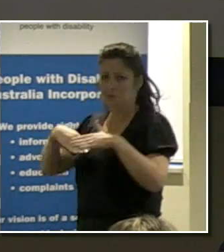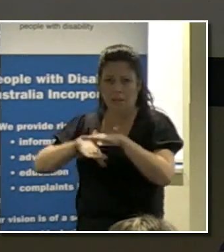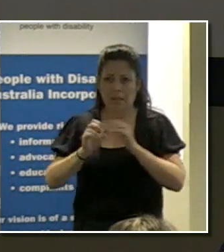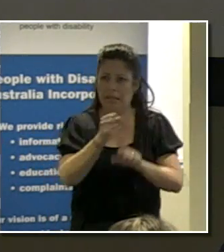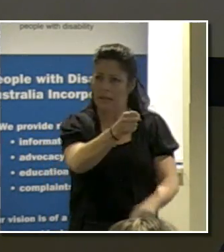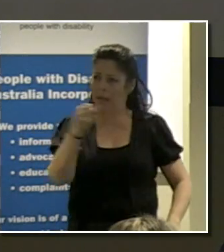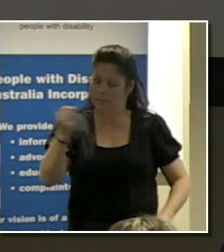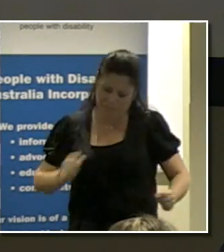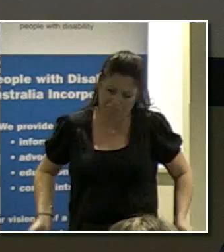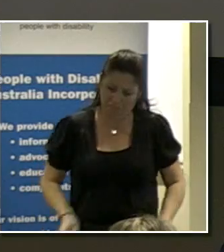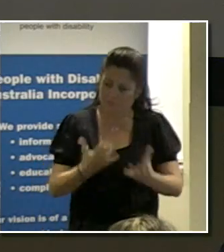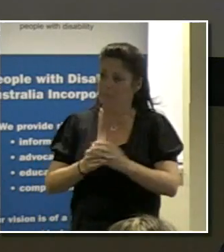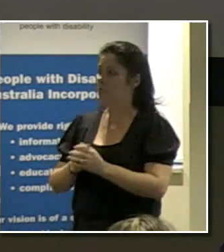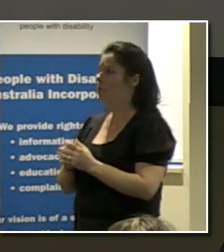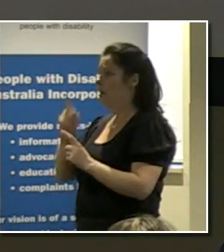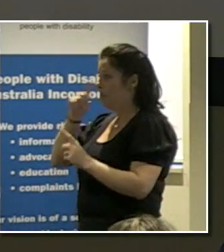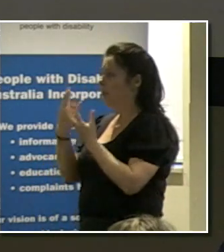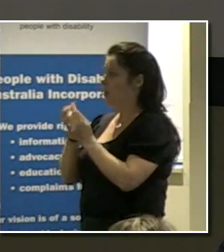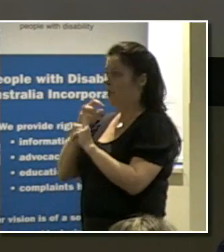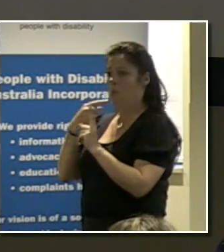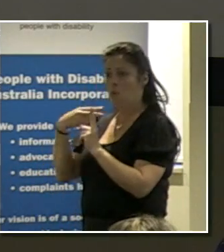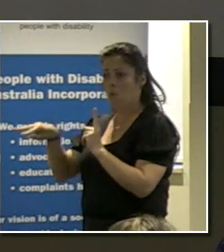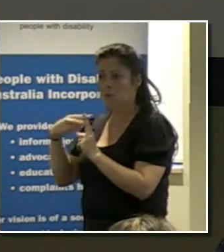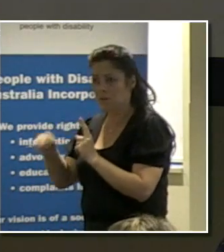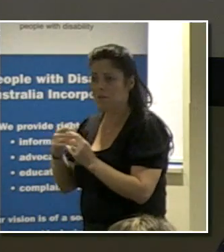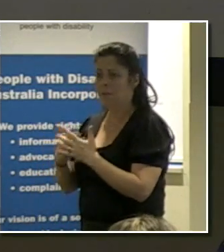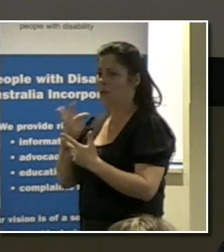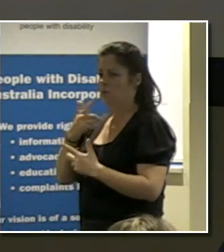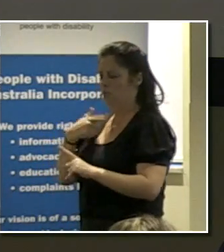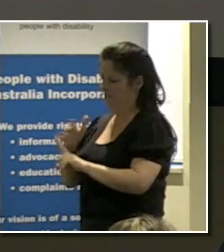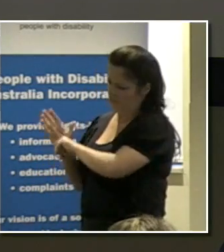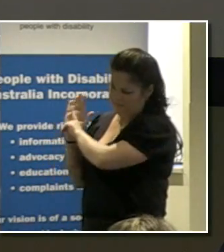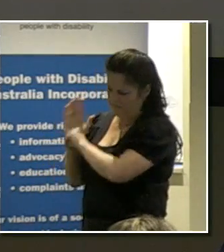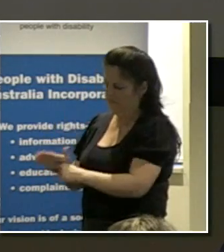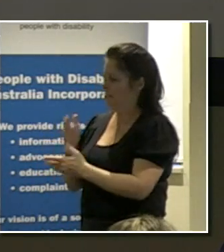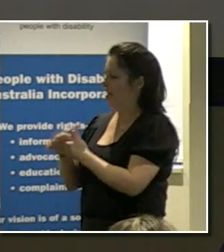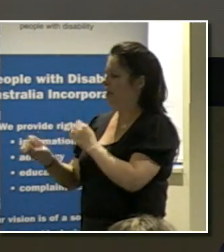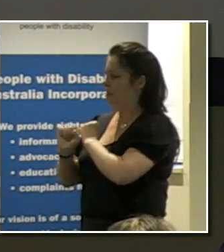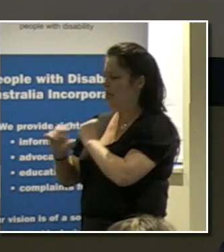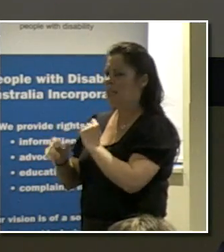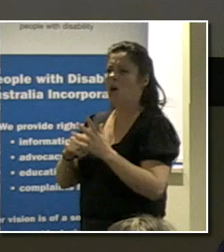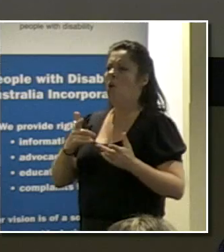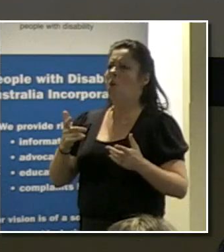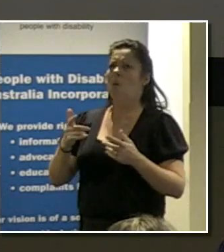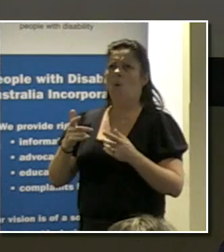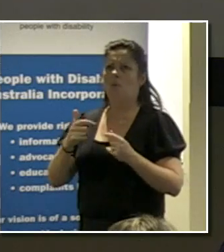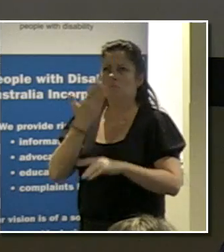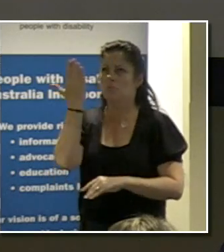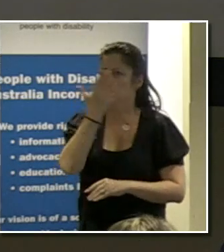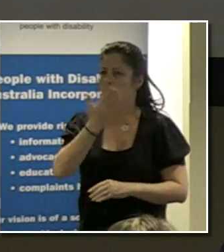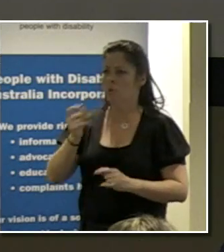ableism against autistic people who have been demonised in the media by some parents and some in our